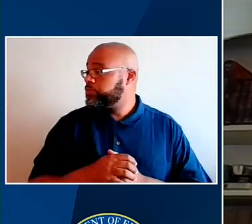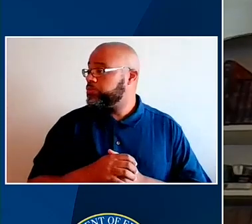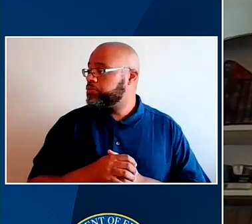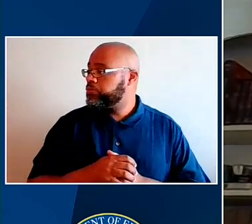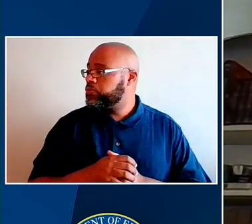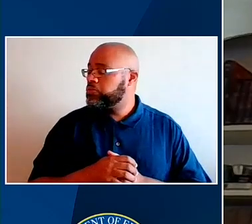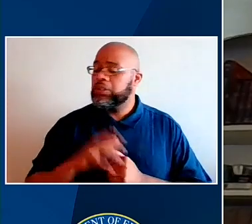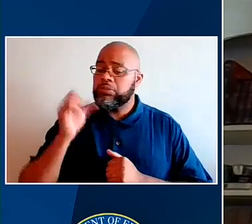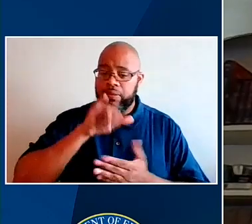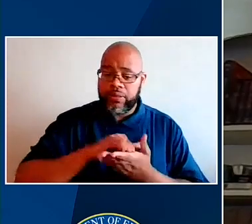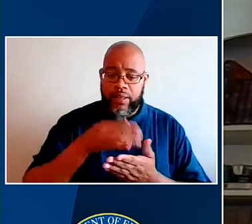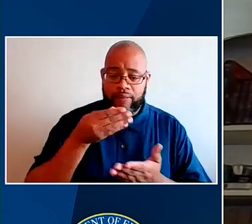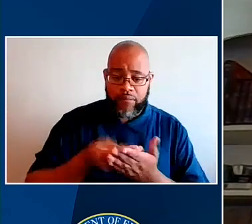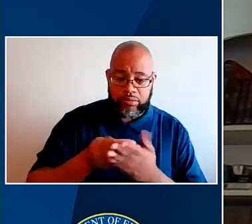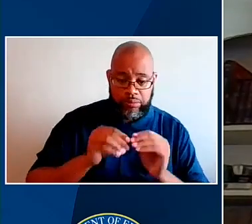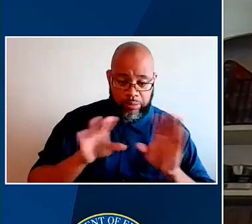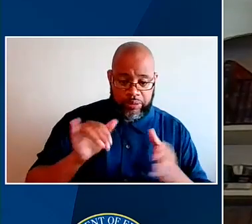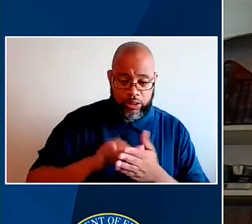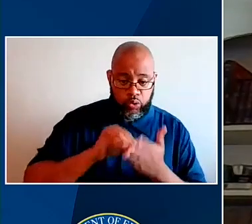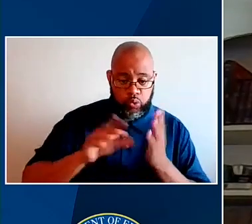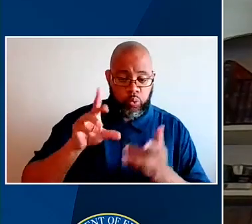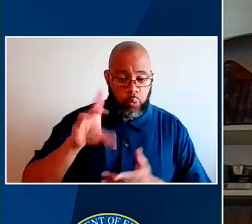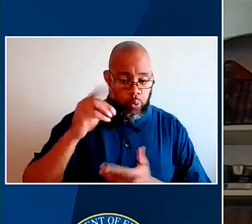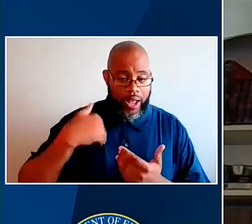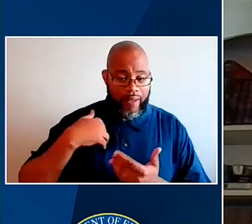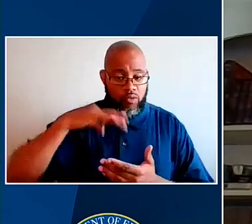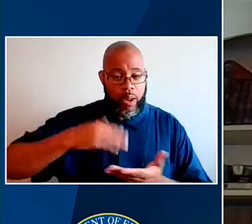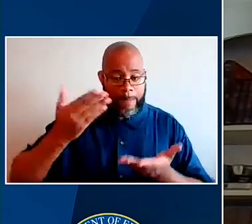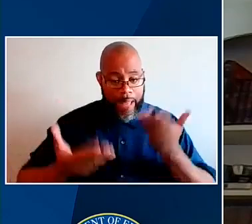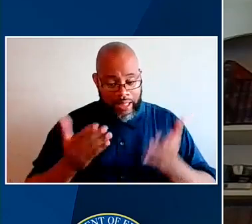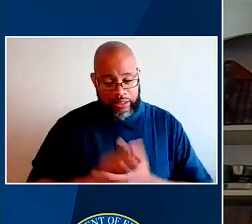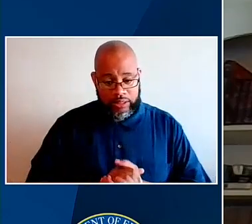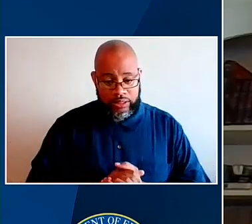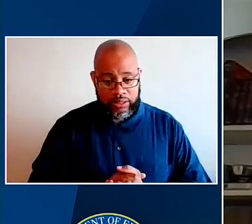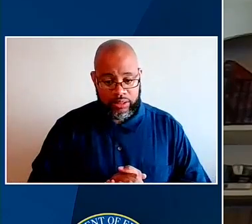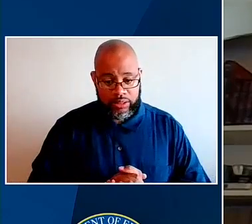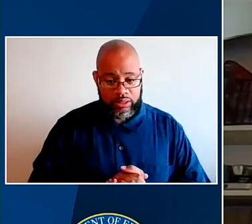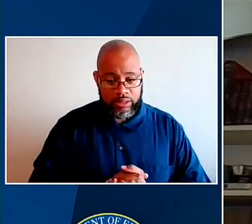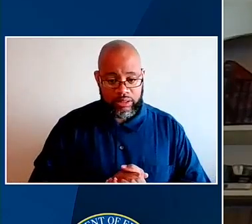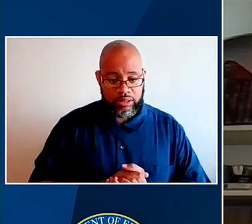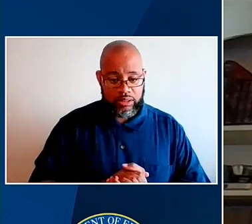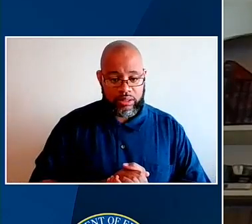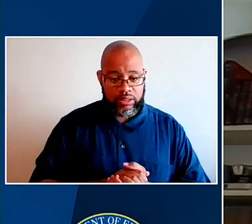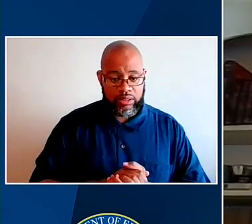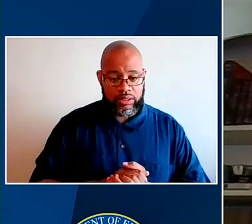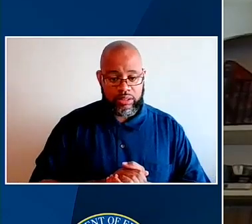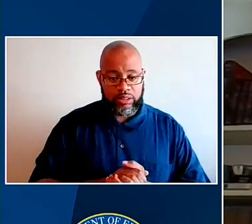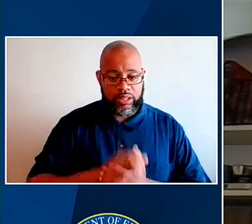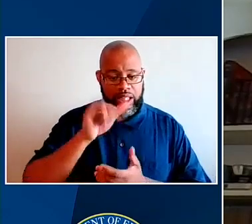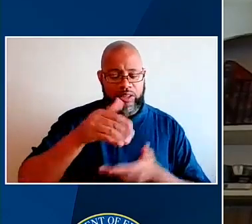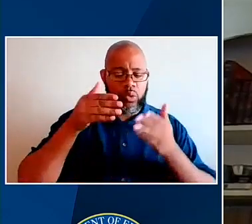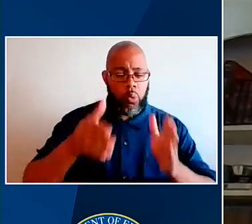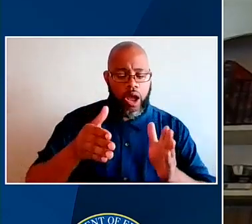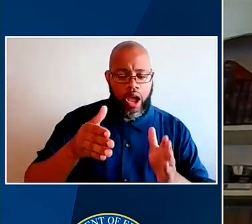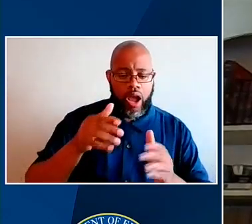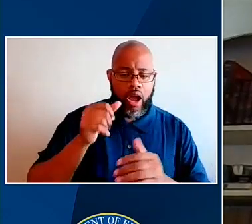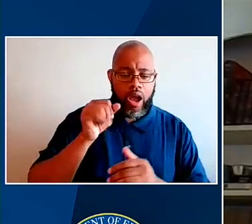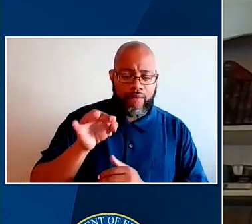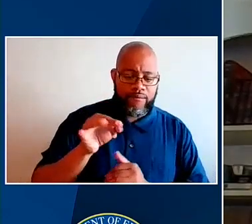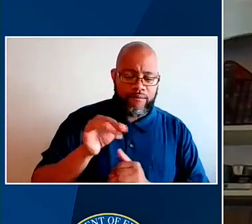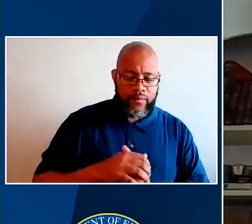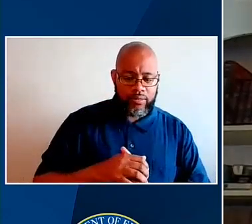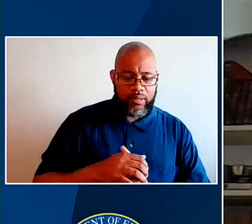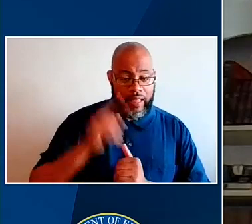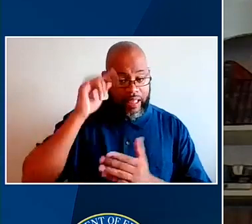presuming the funds were dispersed, the student would have had a credit balance under this paragraph. So it's a way of, I think it